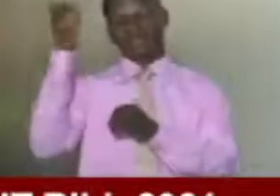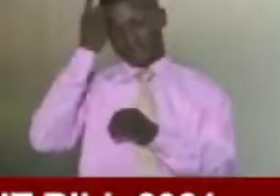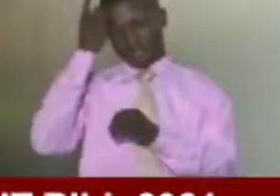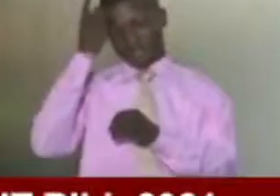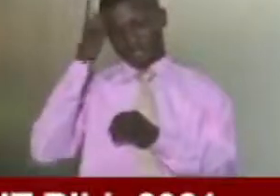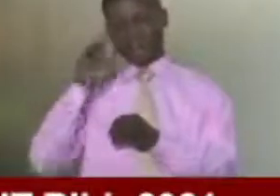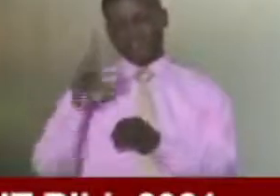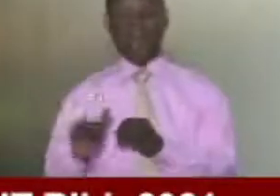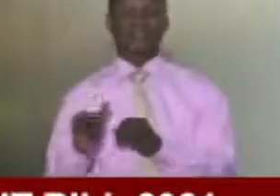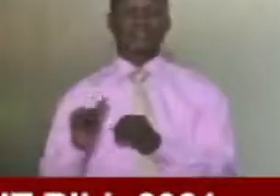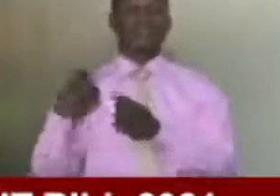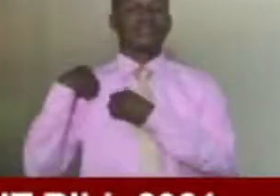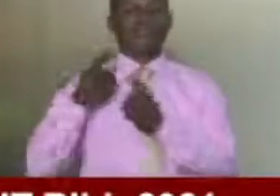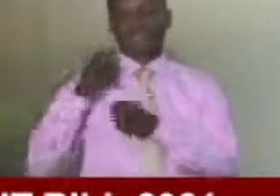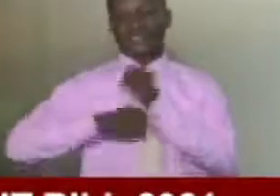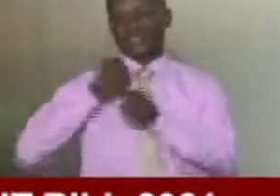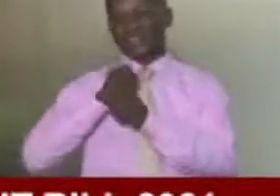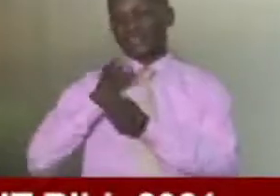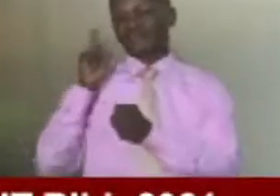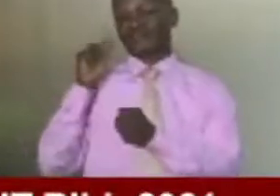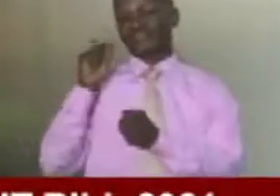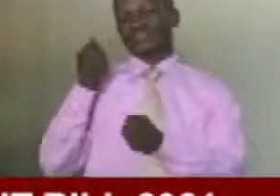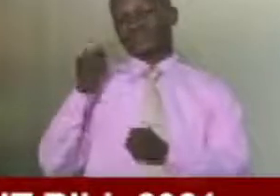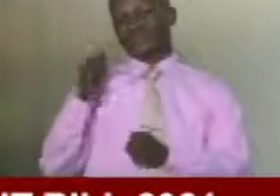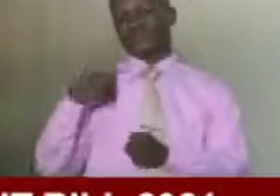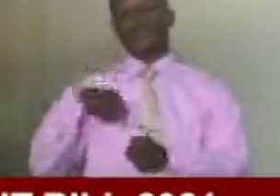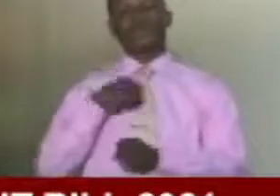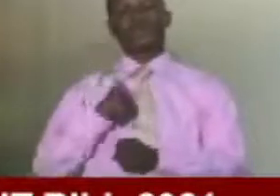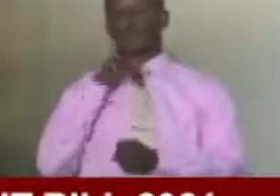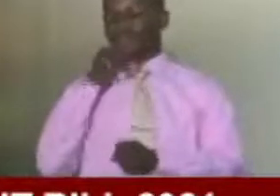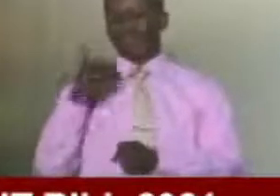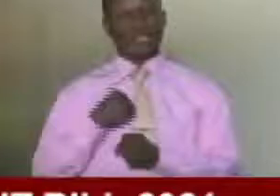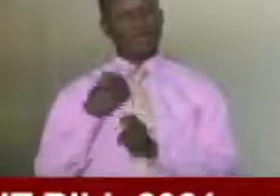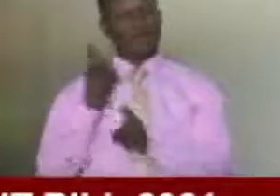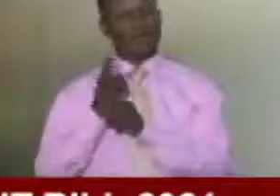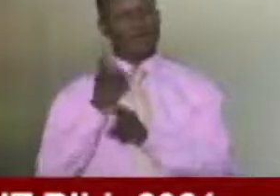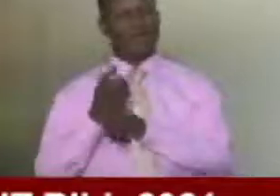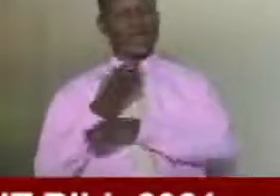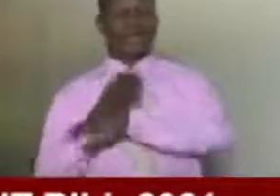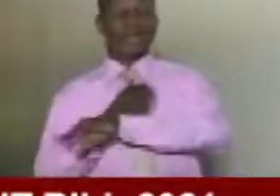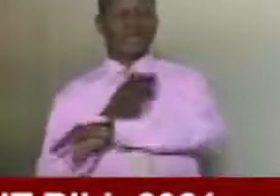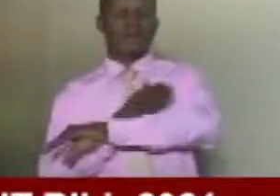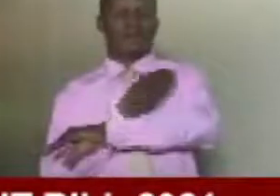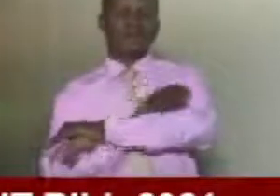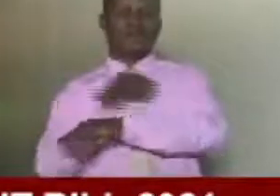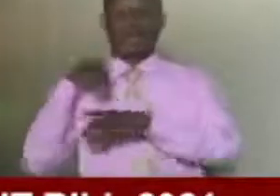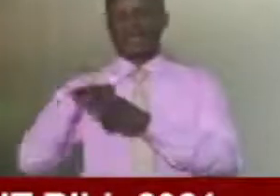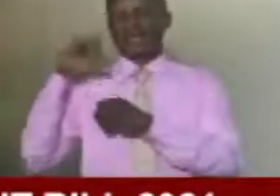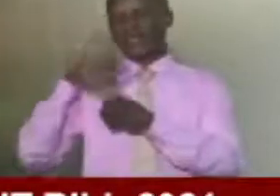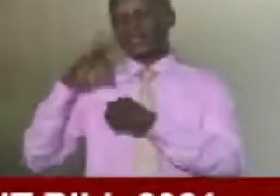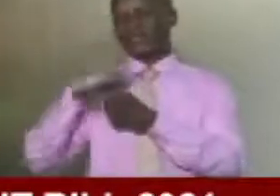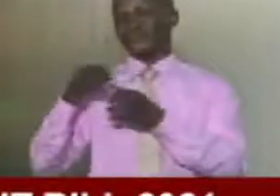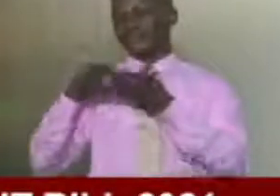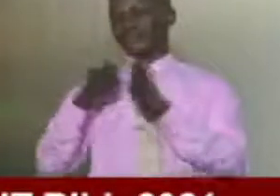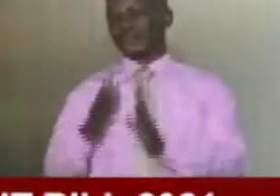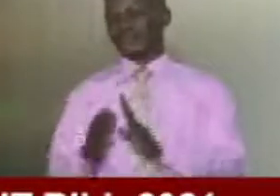really, since 2010, we have not had substantive improvements in the electoral legal framework